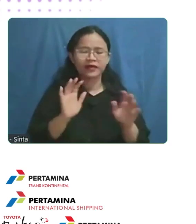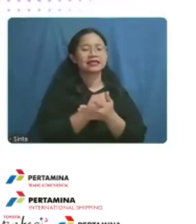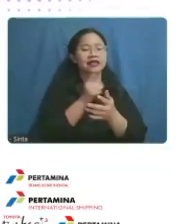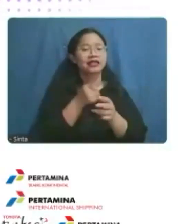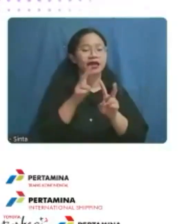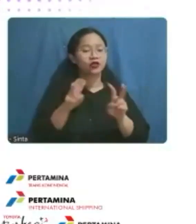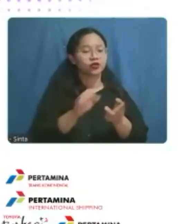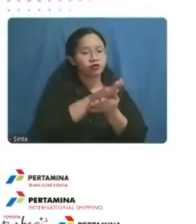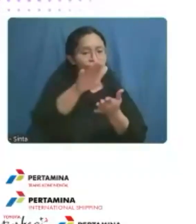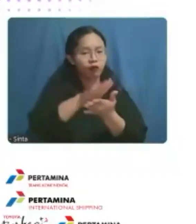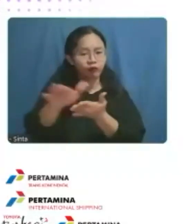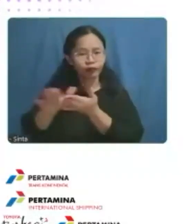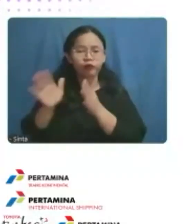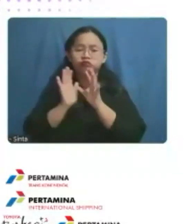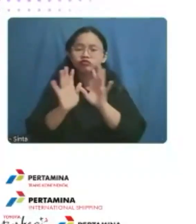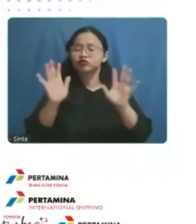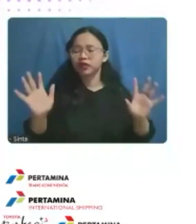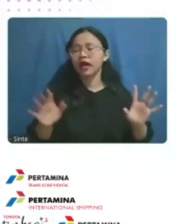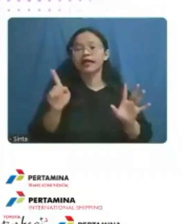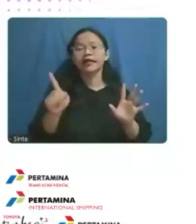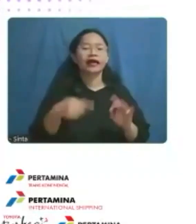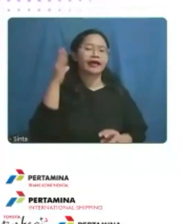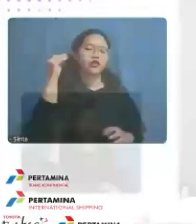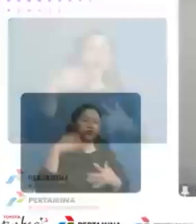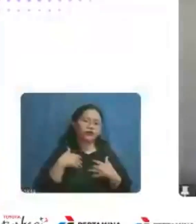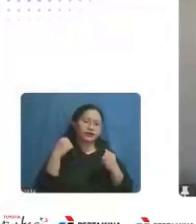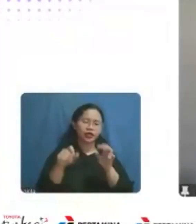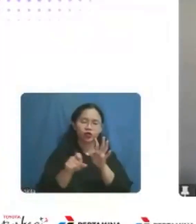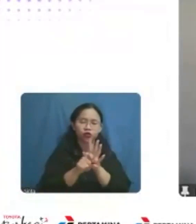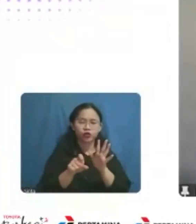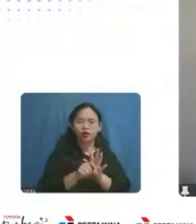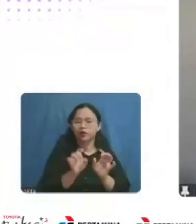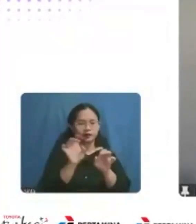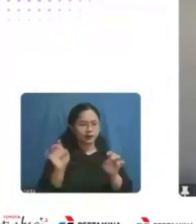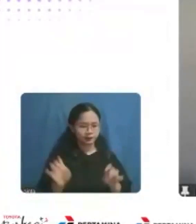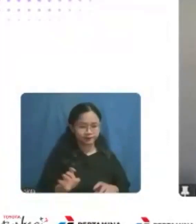space. So for Professor Jalaluddin, the screen is yours.